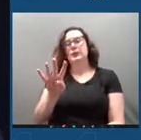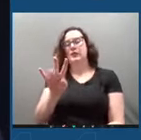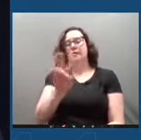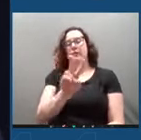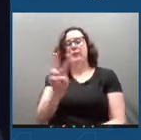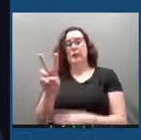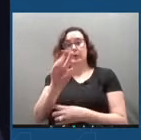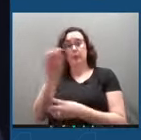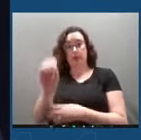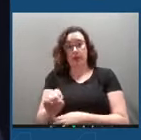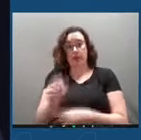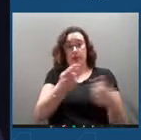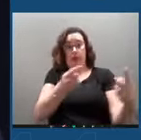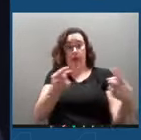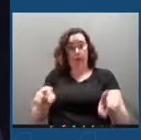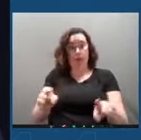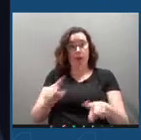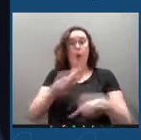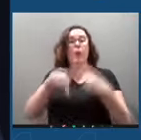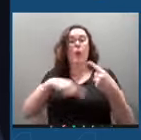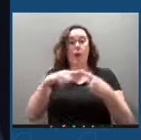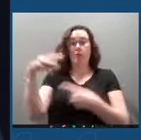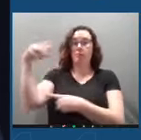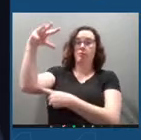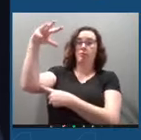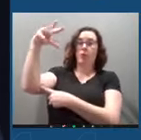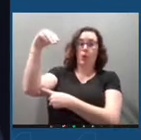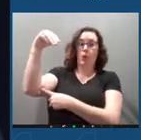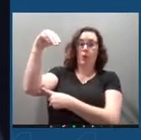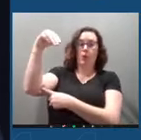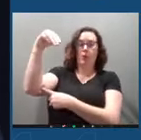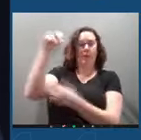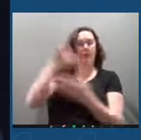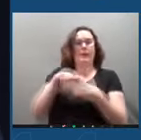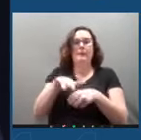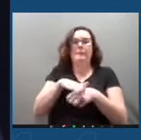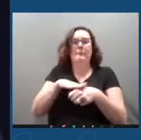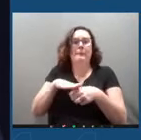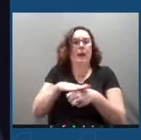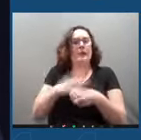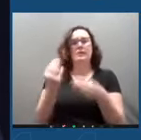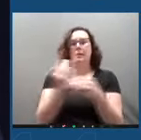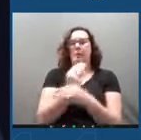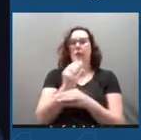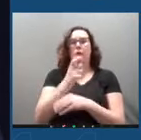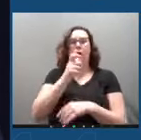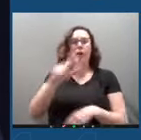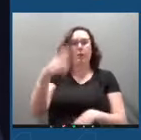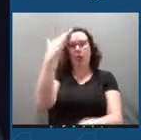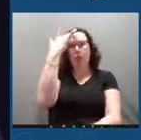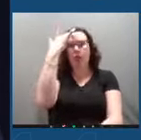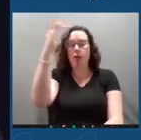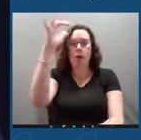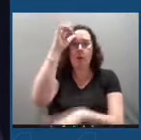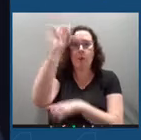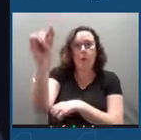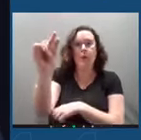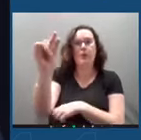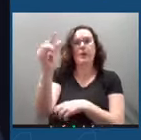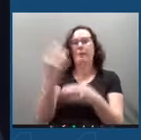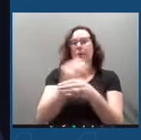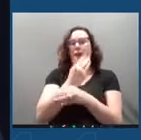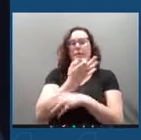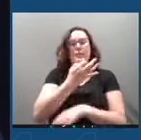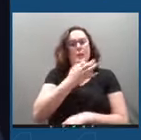when the cameras were not operating. That's basic math. You don't have to be a mathematical expert to